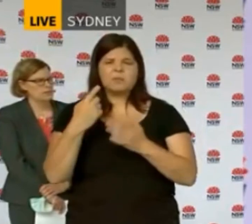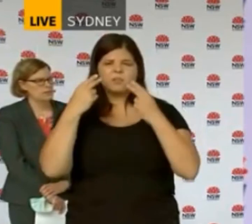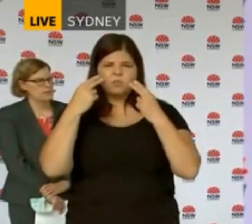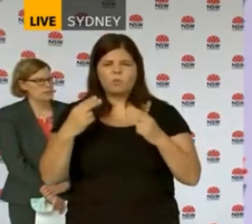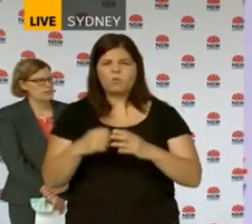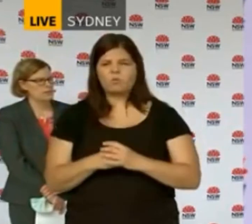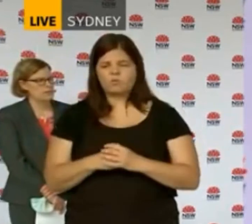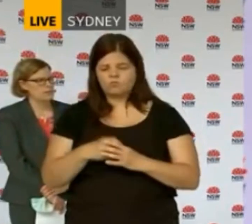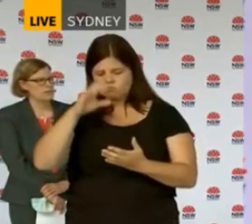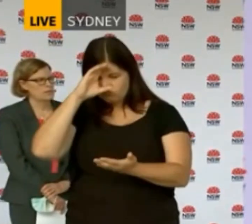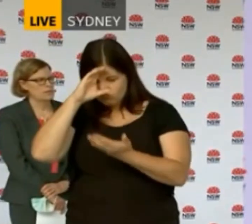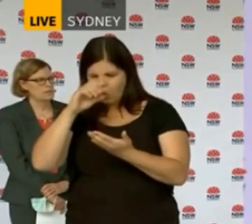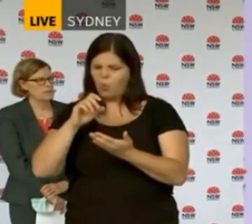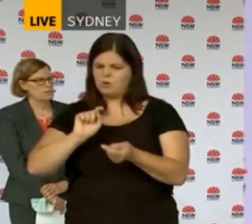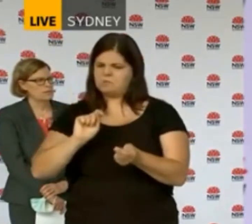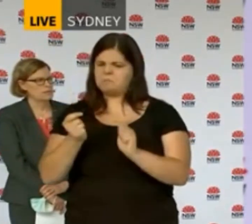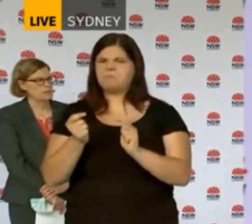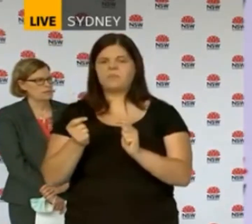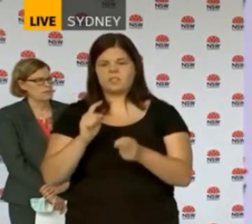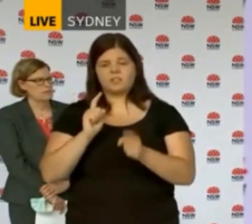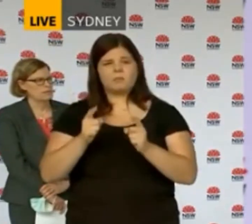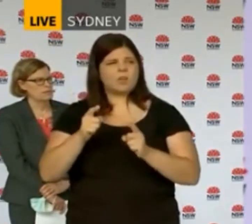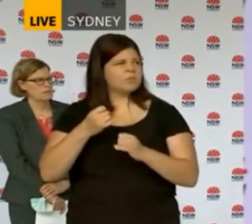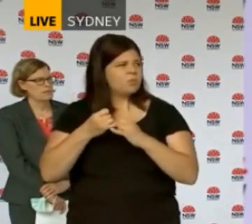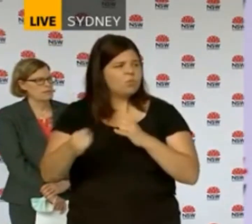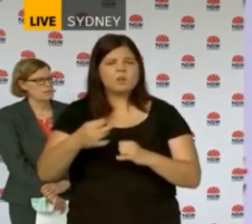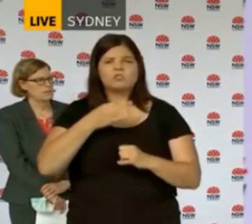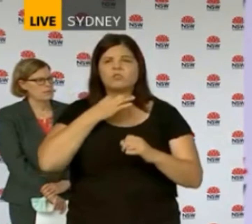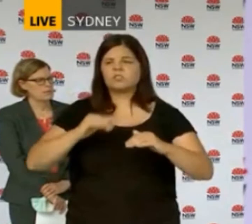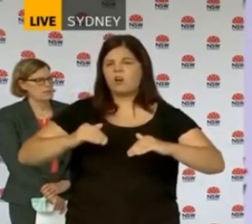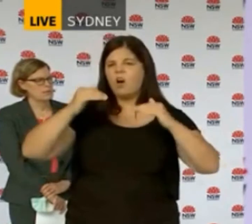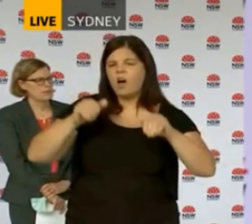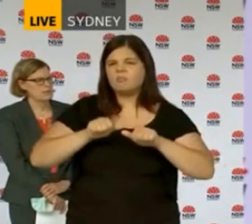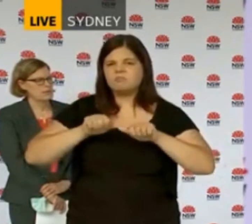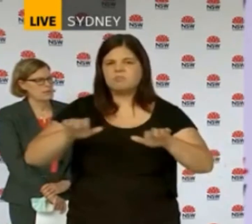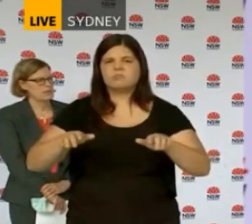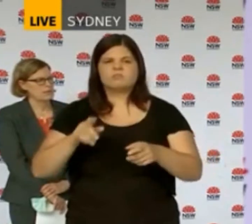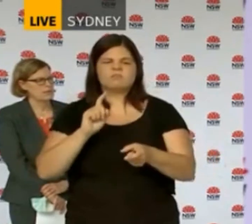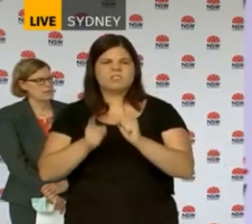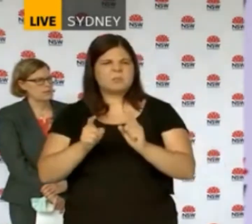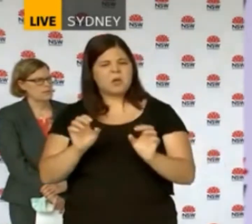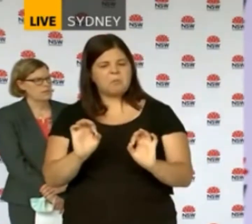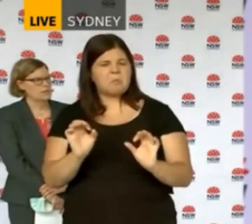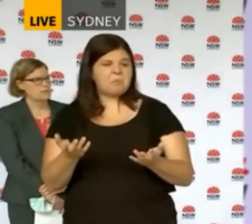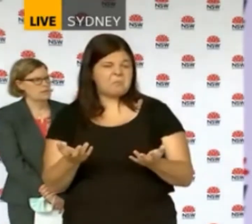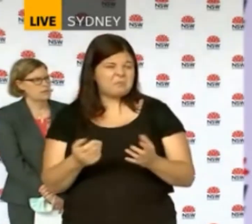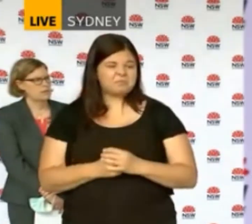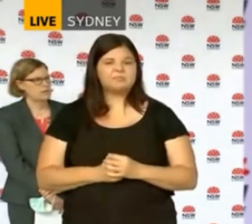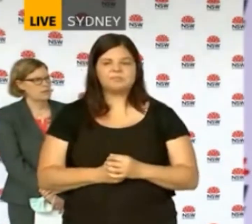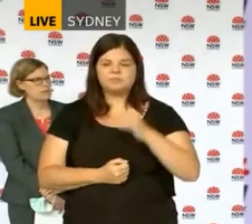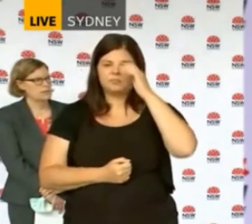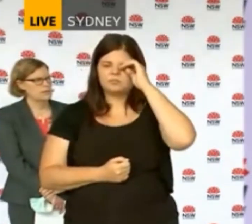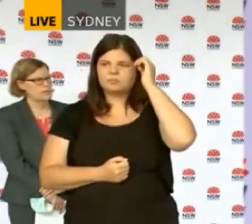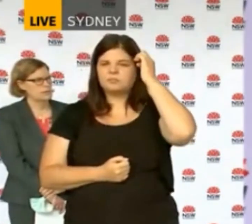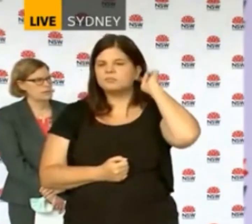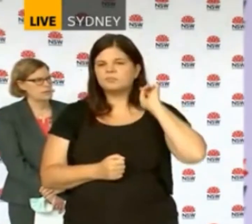from time to time a variation can occur that presents increased risk. Other times it can present decreased risks. This